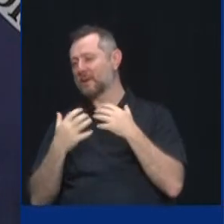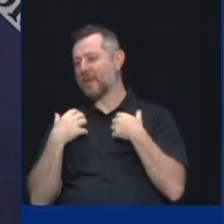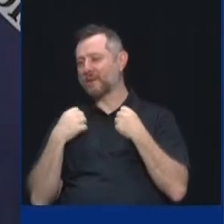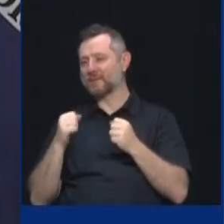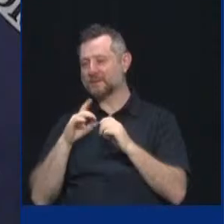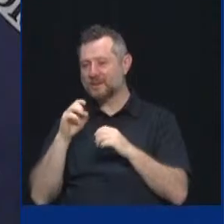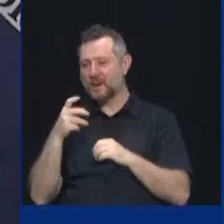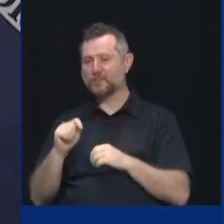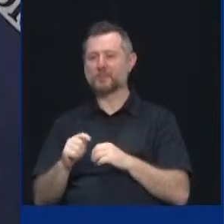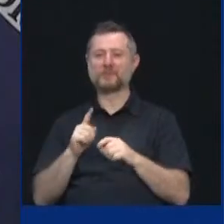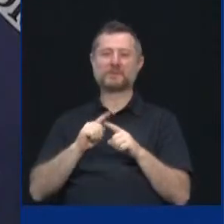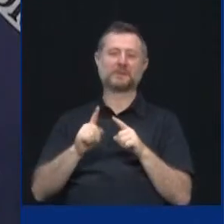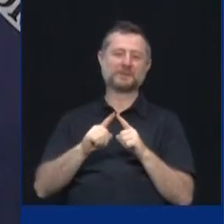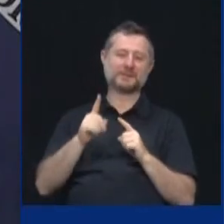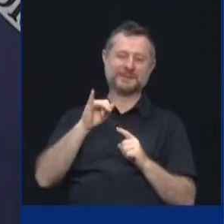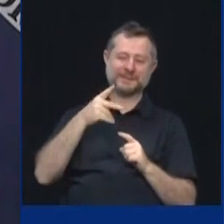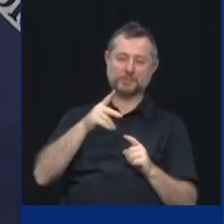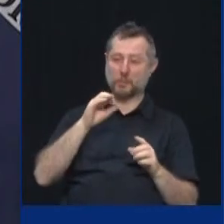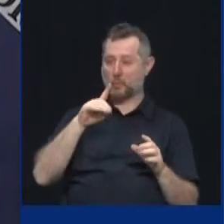these zip codes.